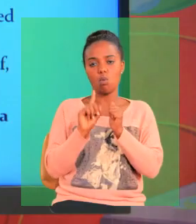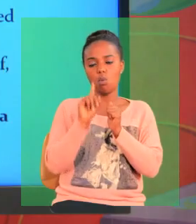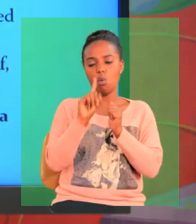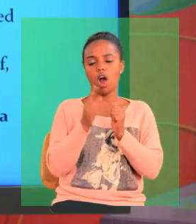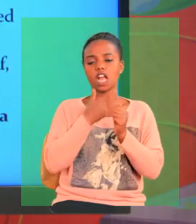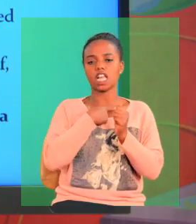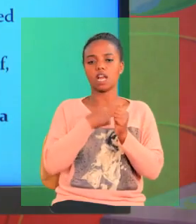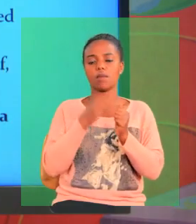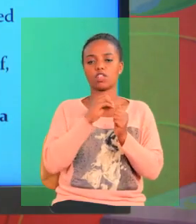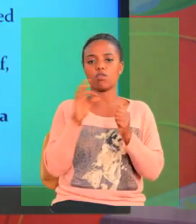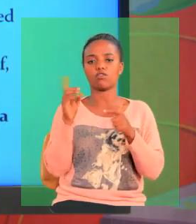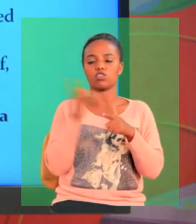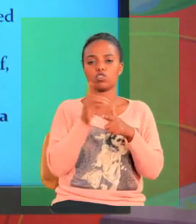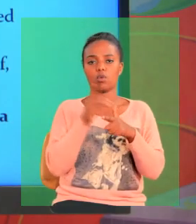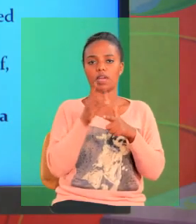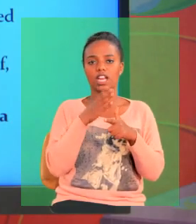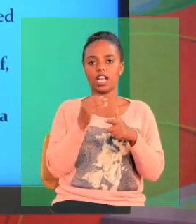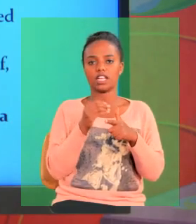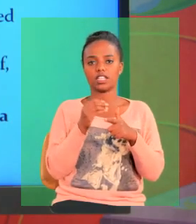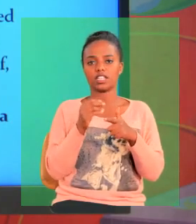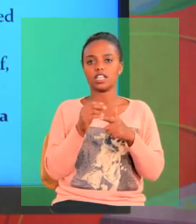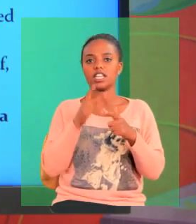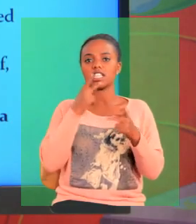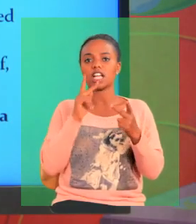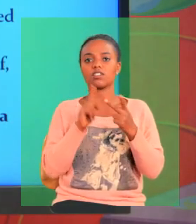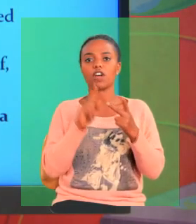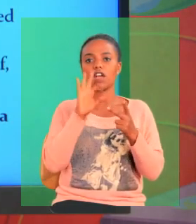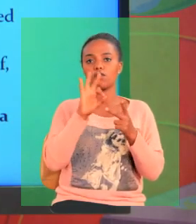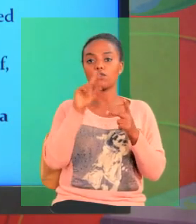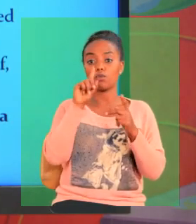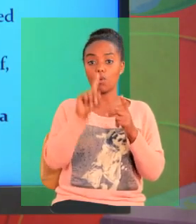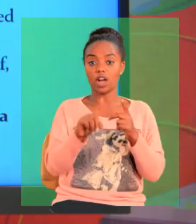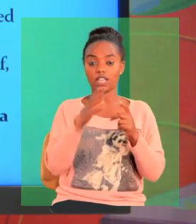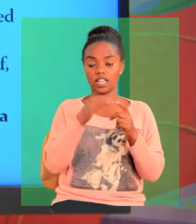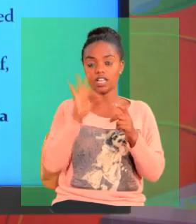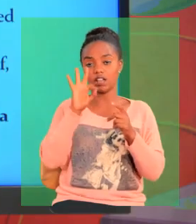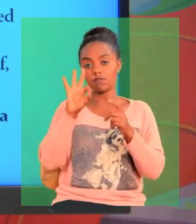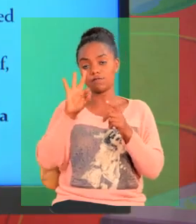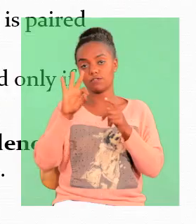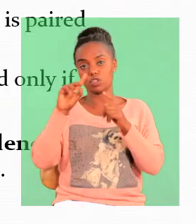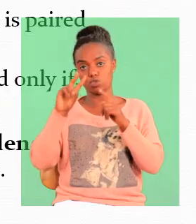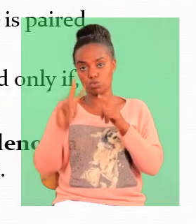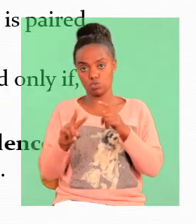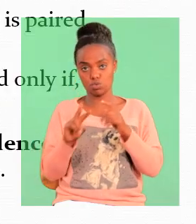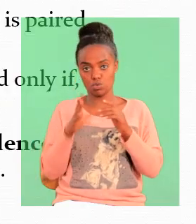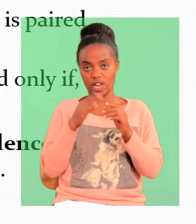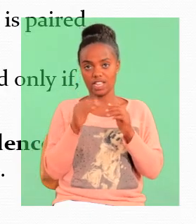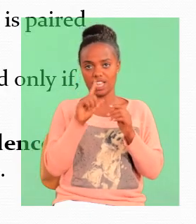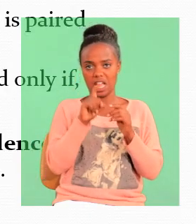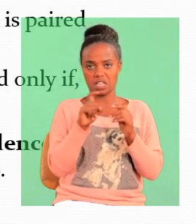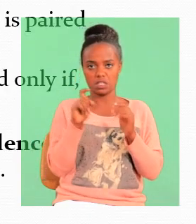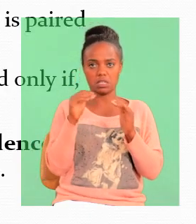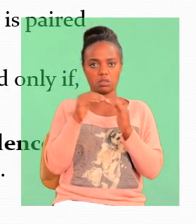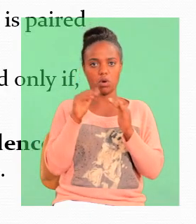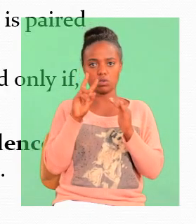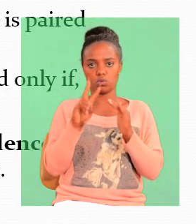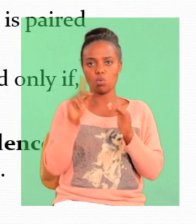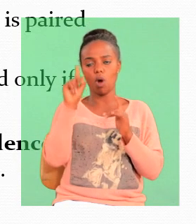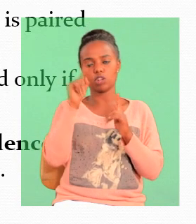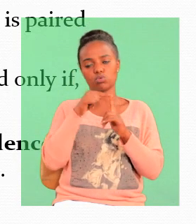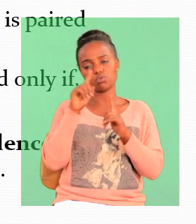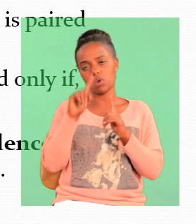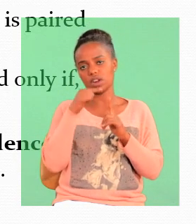element of the domain, or if it satisfies f of x1 is equal to f of x2, implies x1 is equal to x2. In that case, we say the function is 1 to